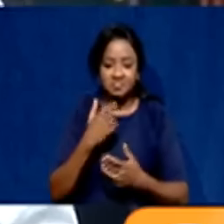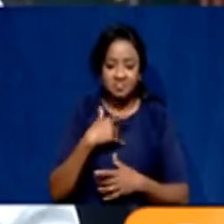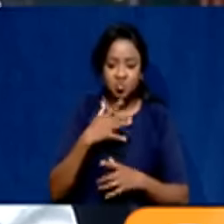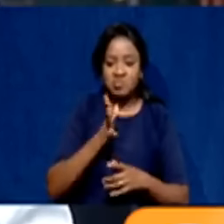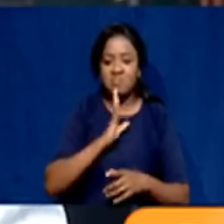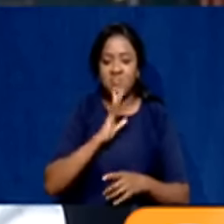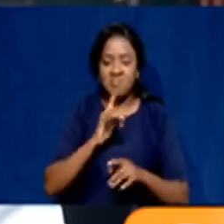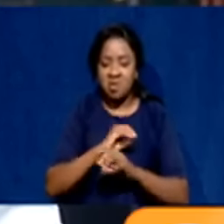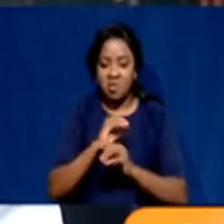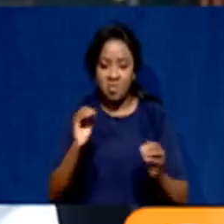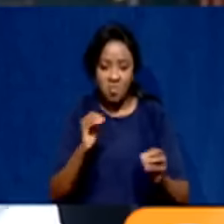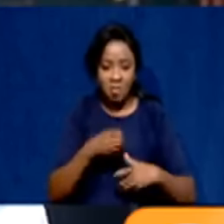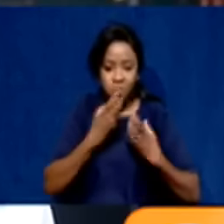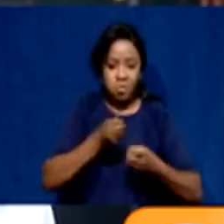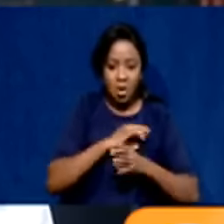speaks when he speaks,